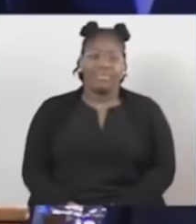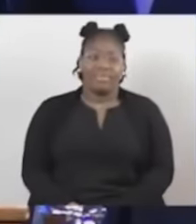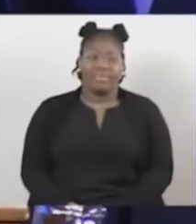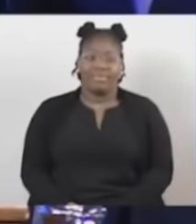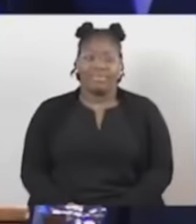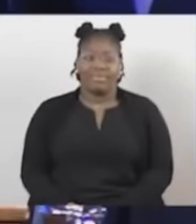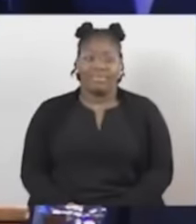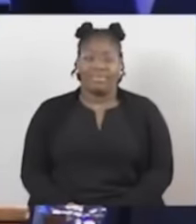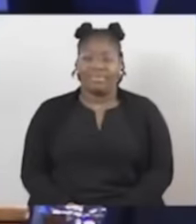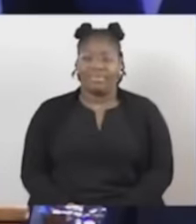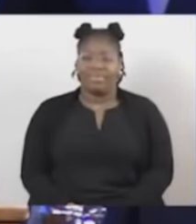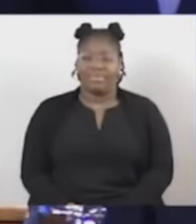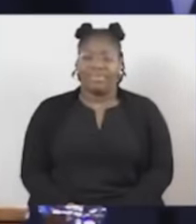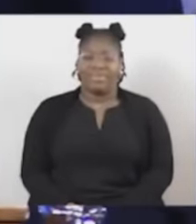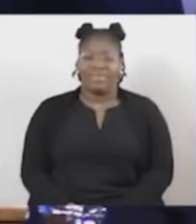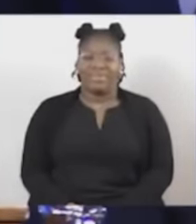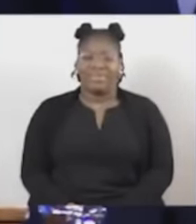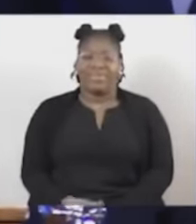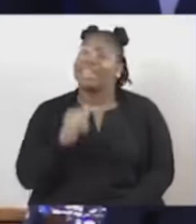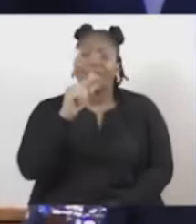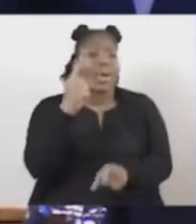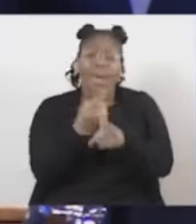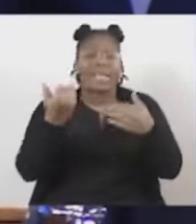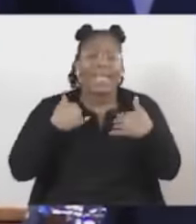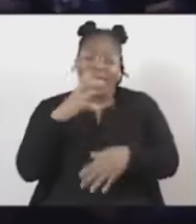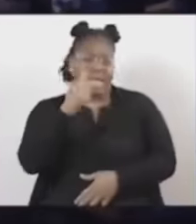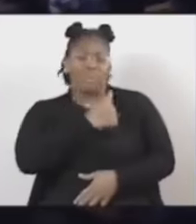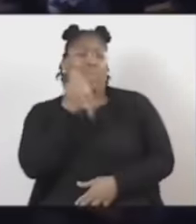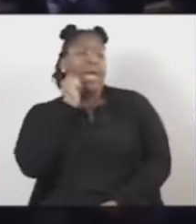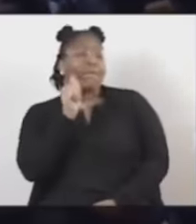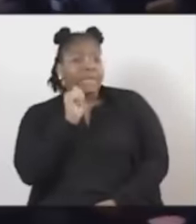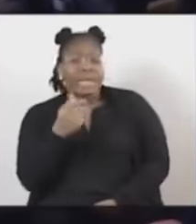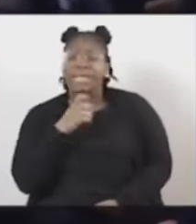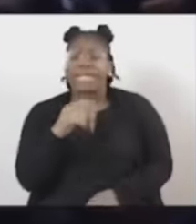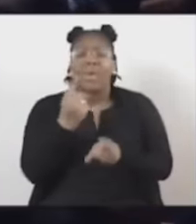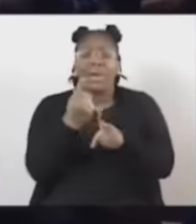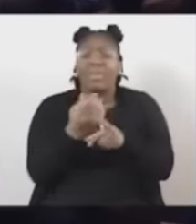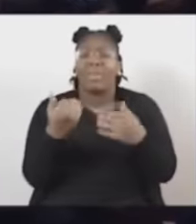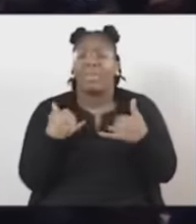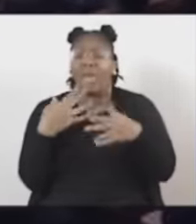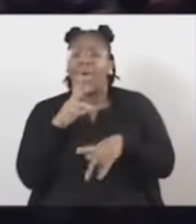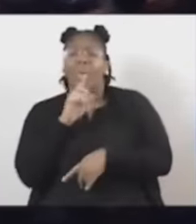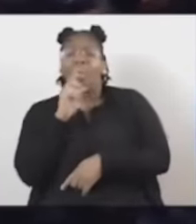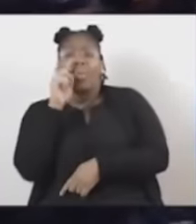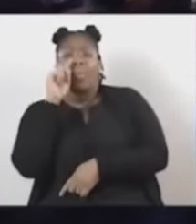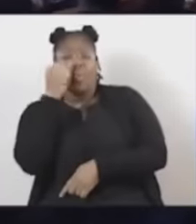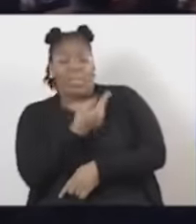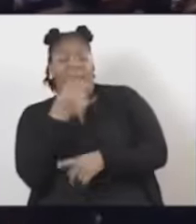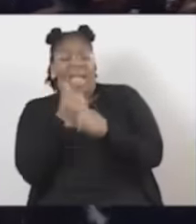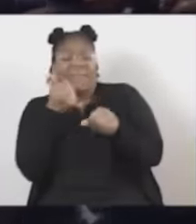the hand. Tell them, stop treating it as a norm. It ain't right for you to have an attitude every day. It ain't right for you to be nasty every day. It ain't right for you